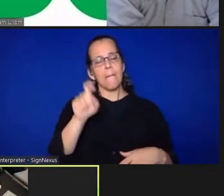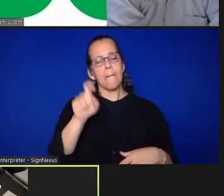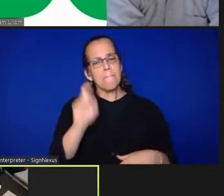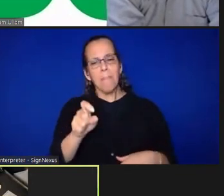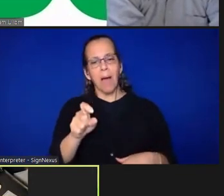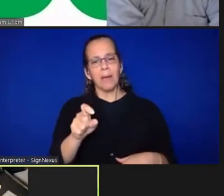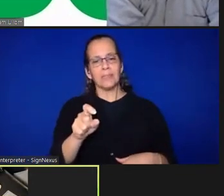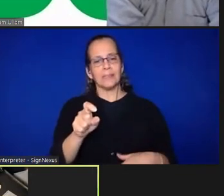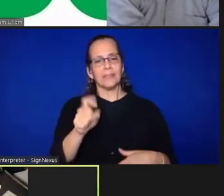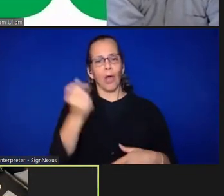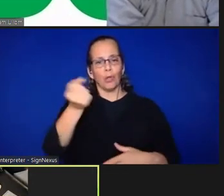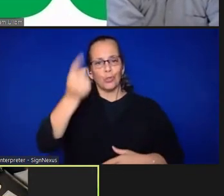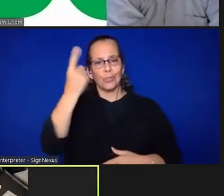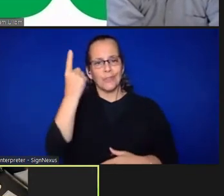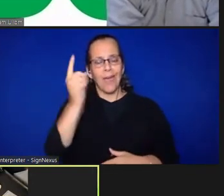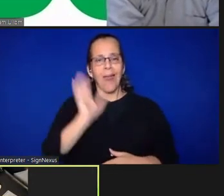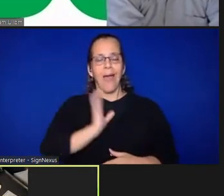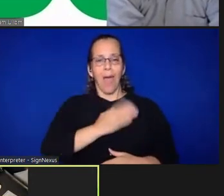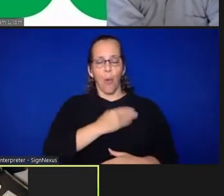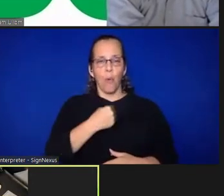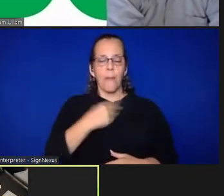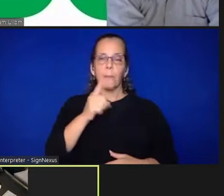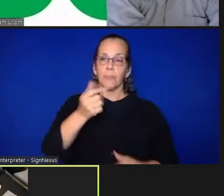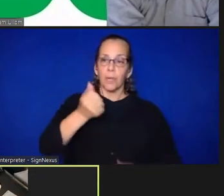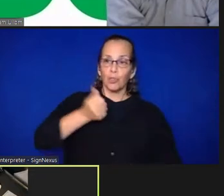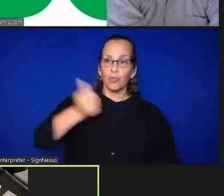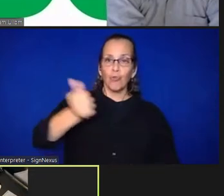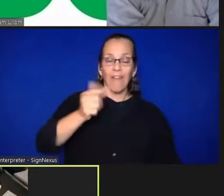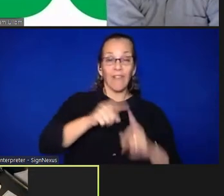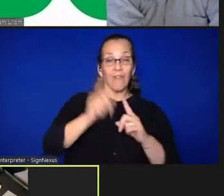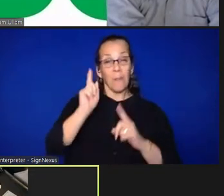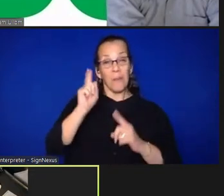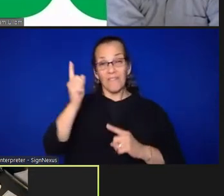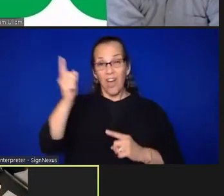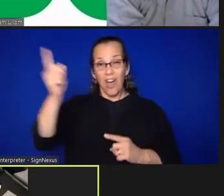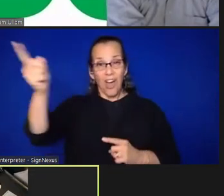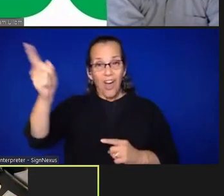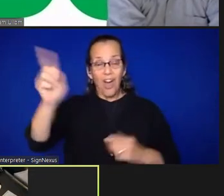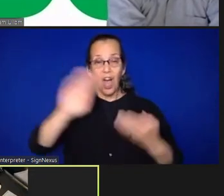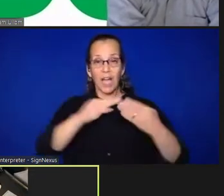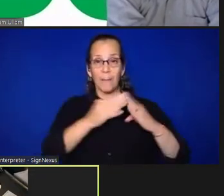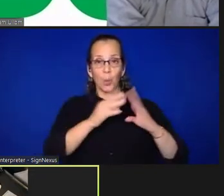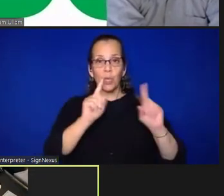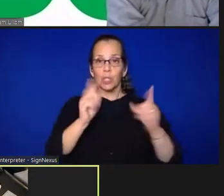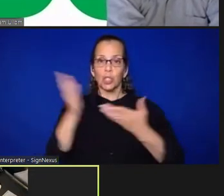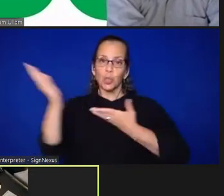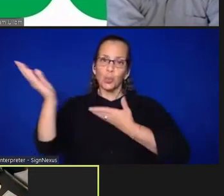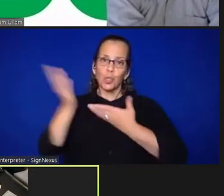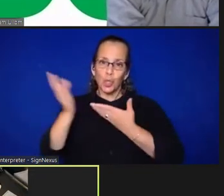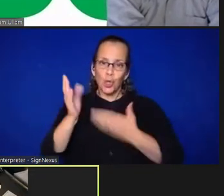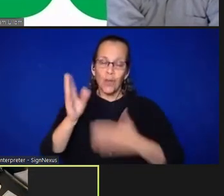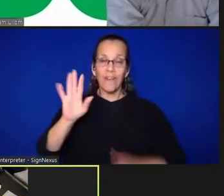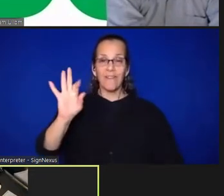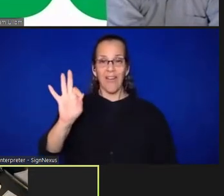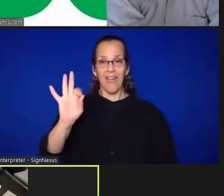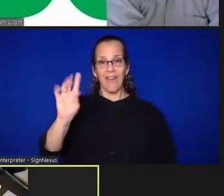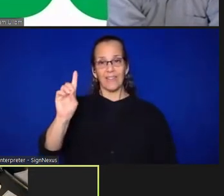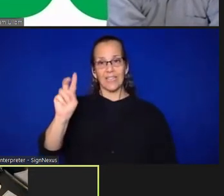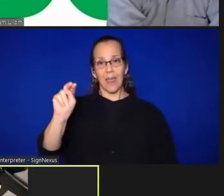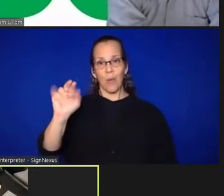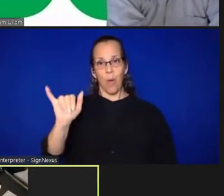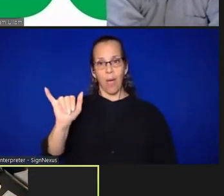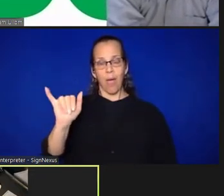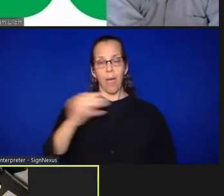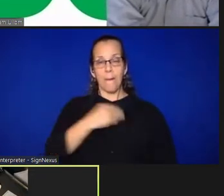common that our members must travel from far away communities just to serve FDNY members don't genuinely